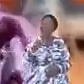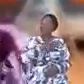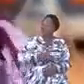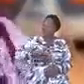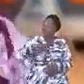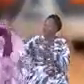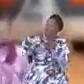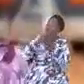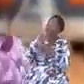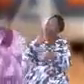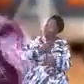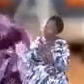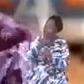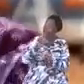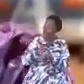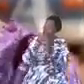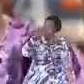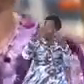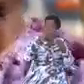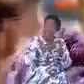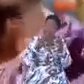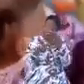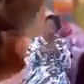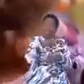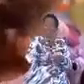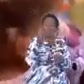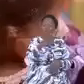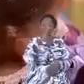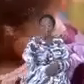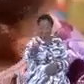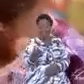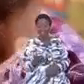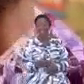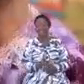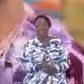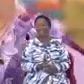make everybody repent. Person, when they're there for Jesus, you don't know the truth.